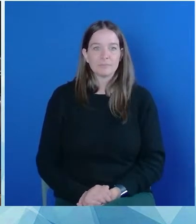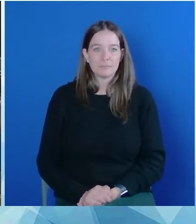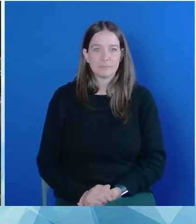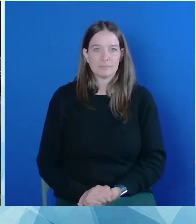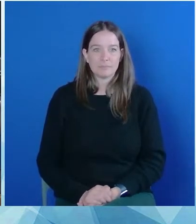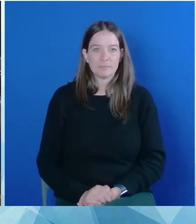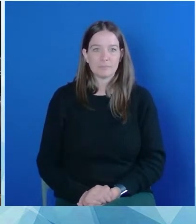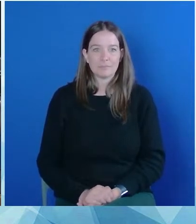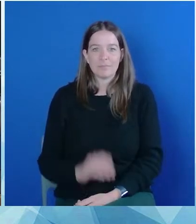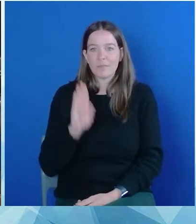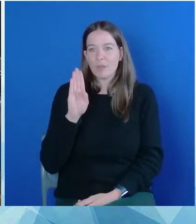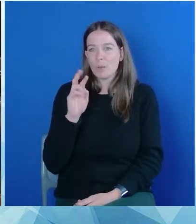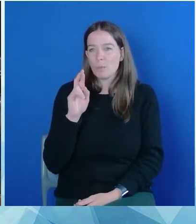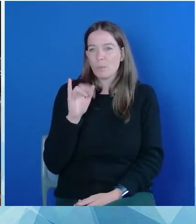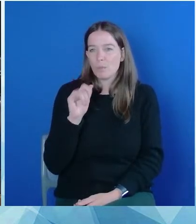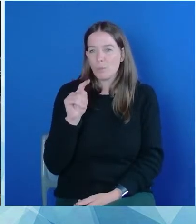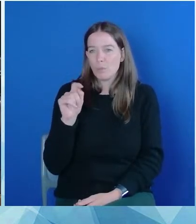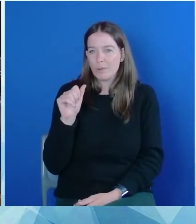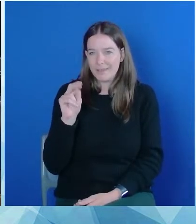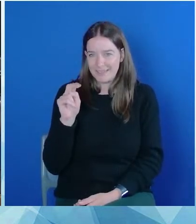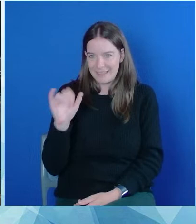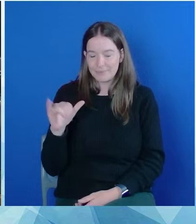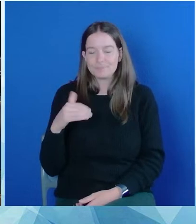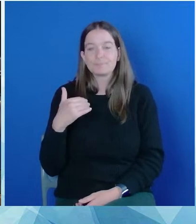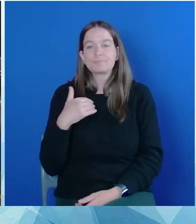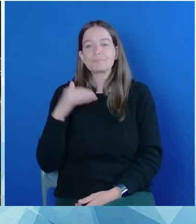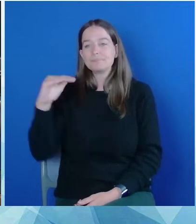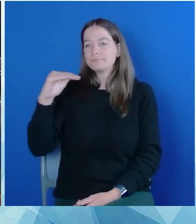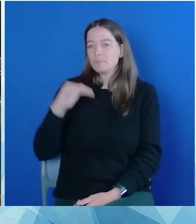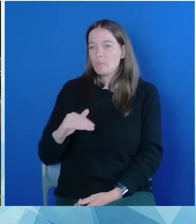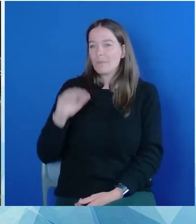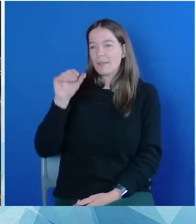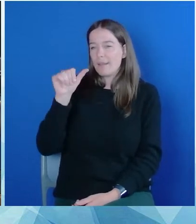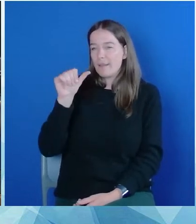Next, I have Addison Castro.